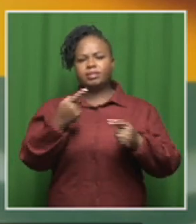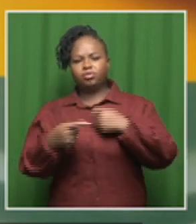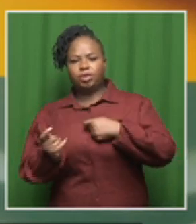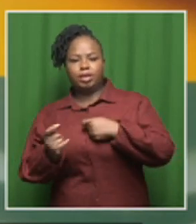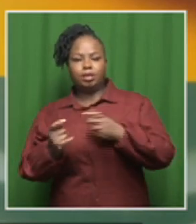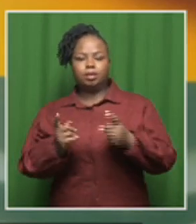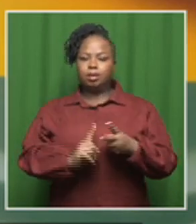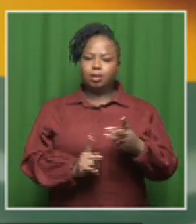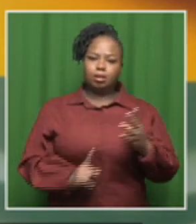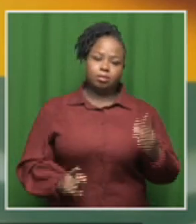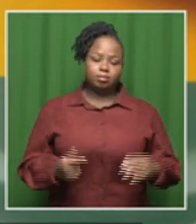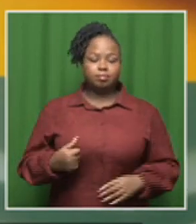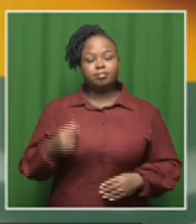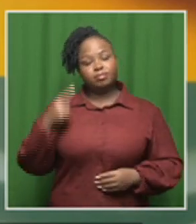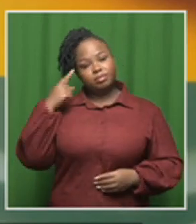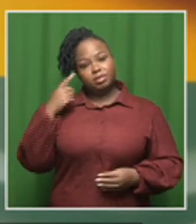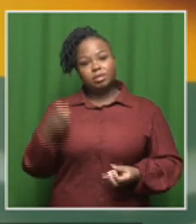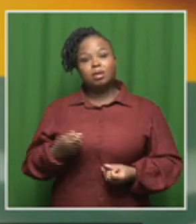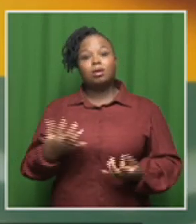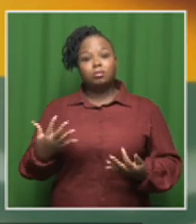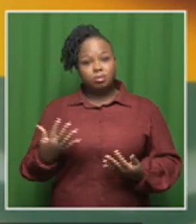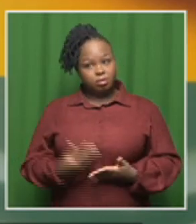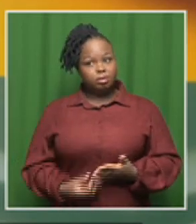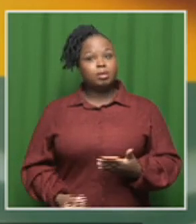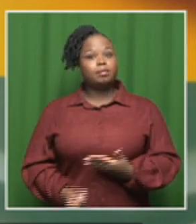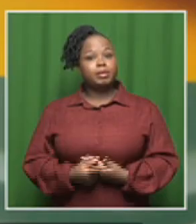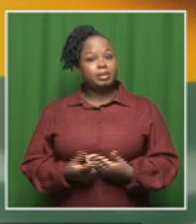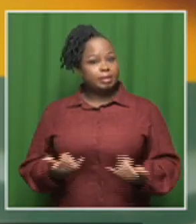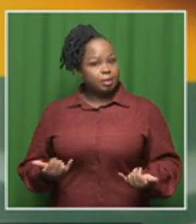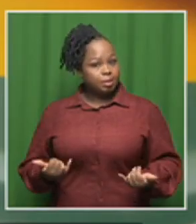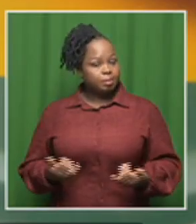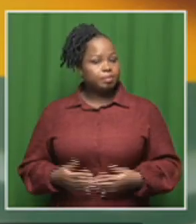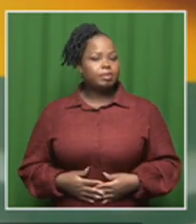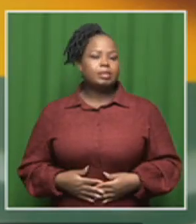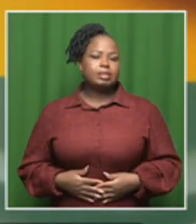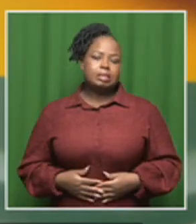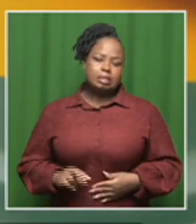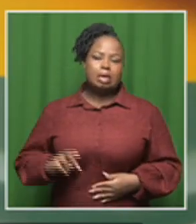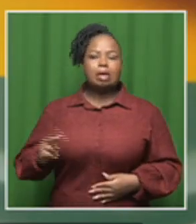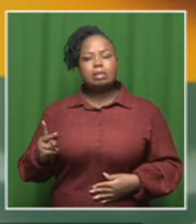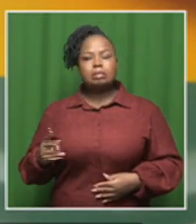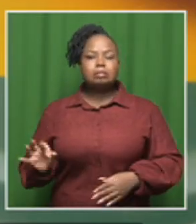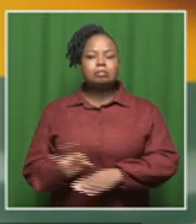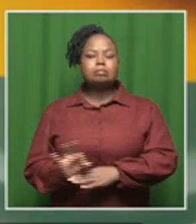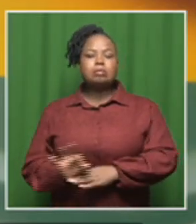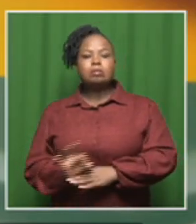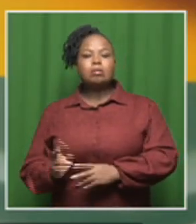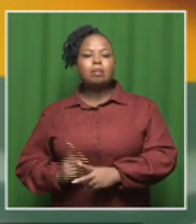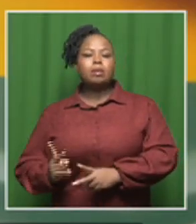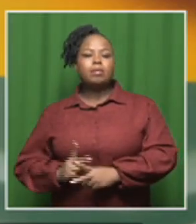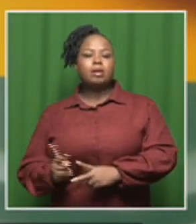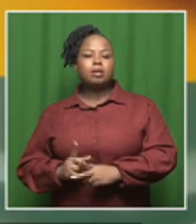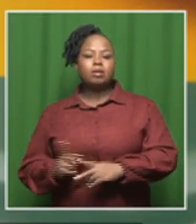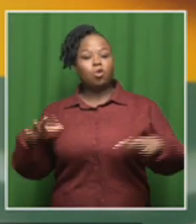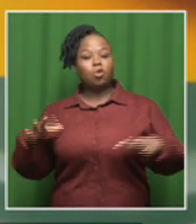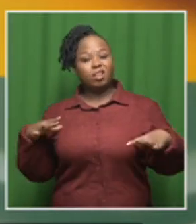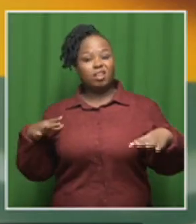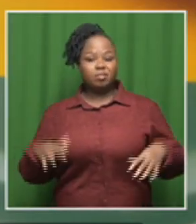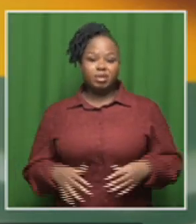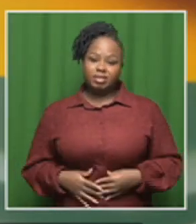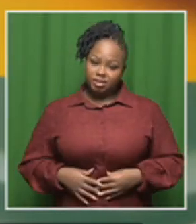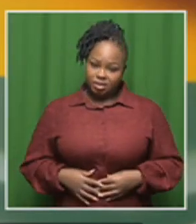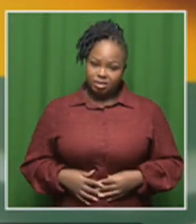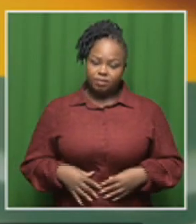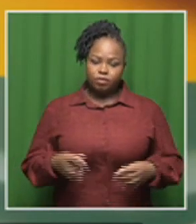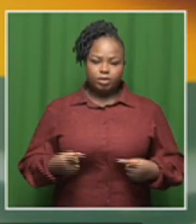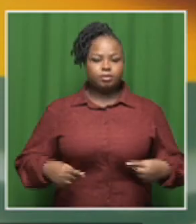therefore, I think there's a lot happening at this point in time when others are preparing to go on holidays. It looks like